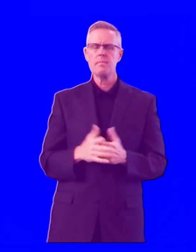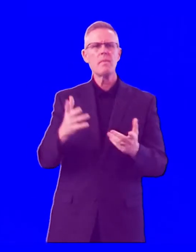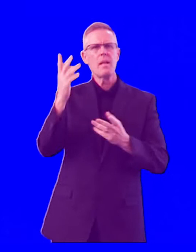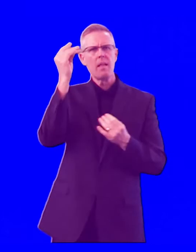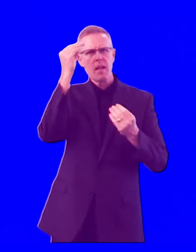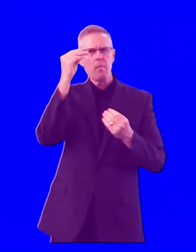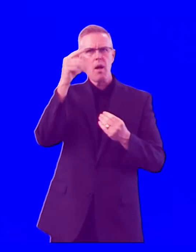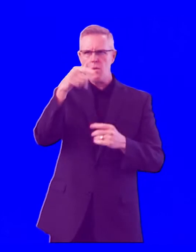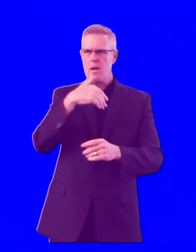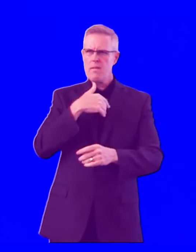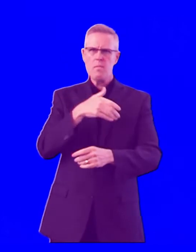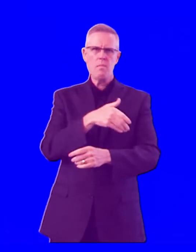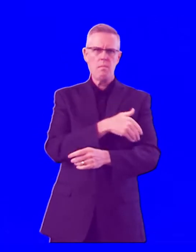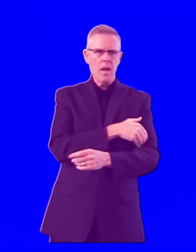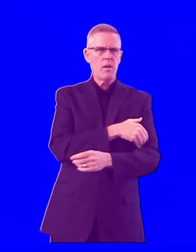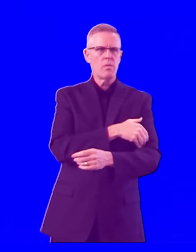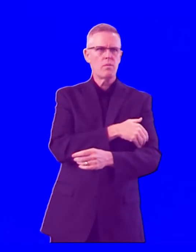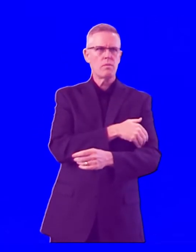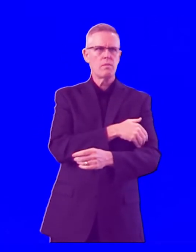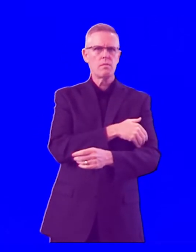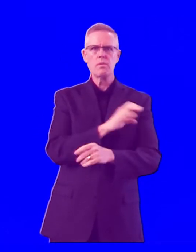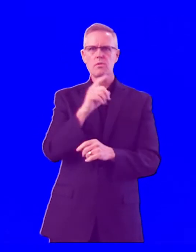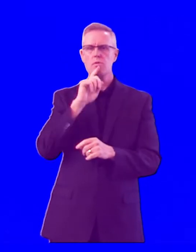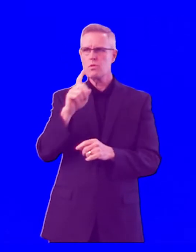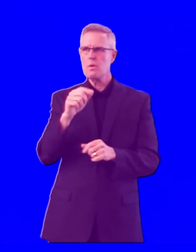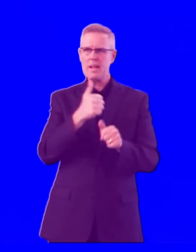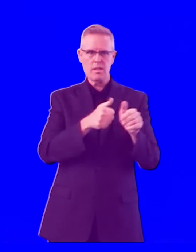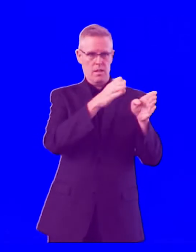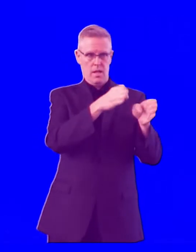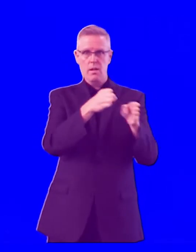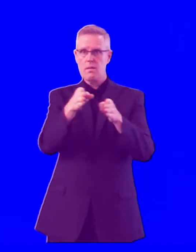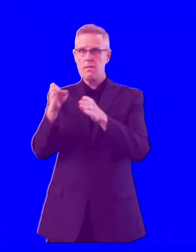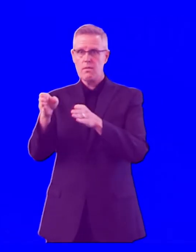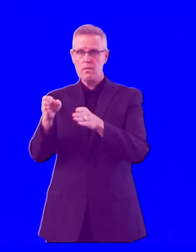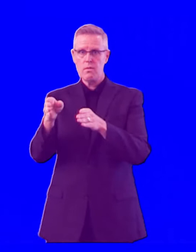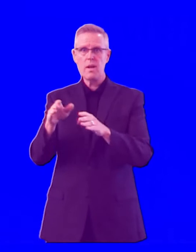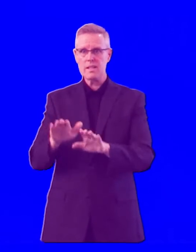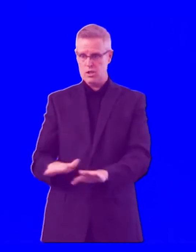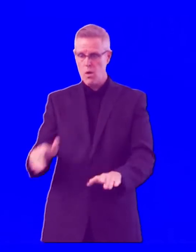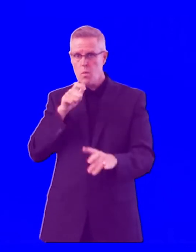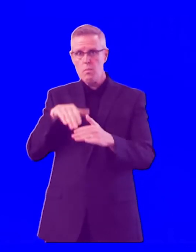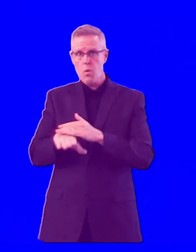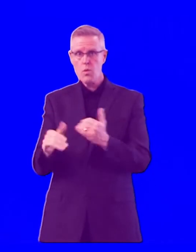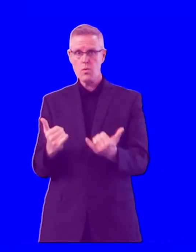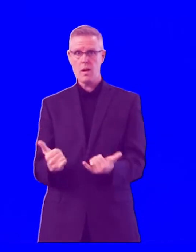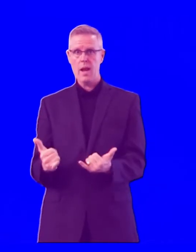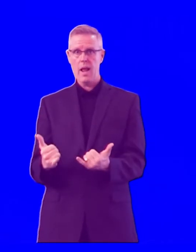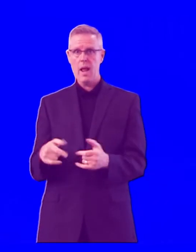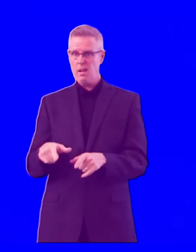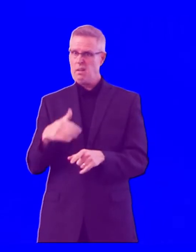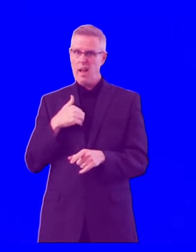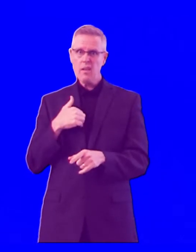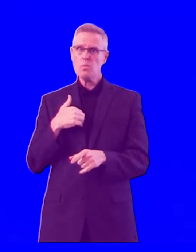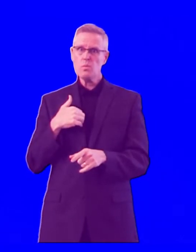Think about the power that you have to ensure that the individual, the child being born today with a